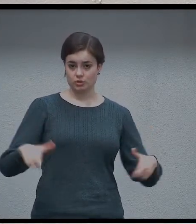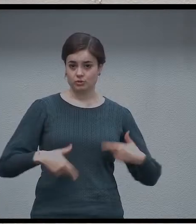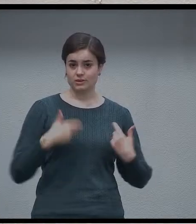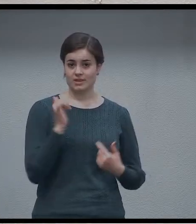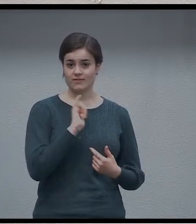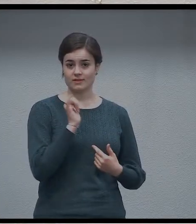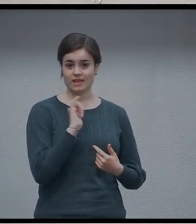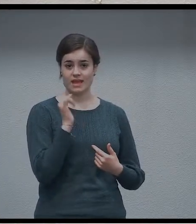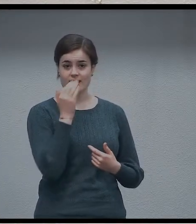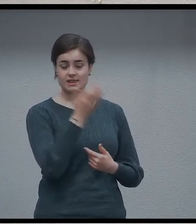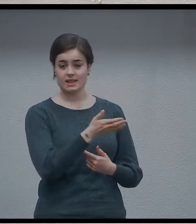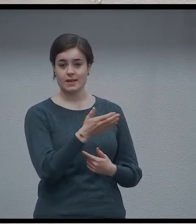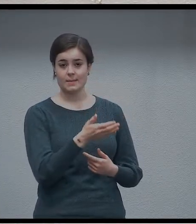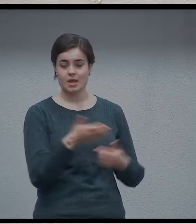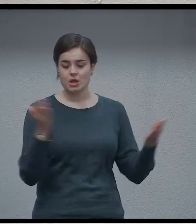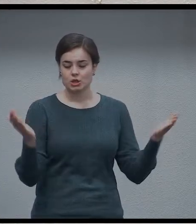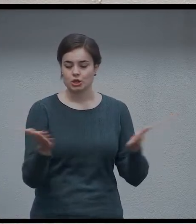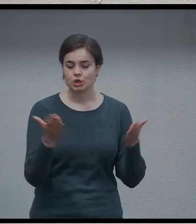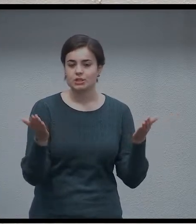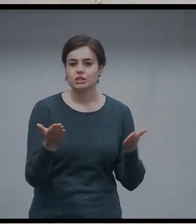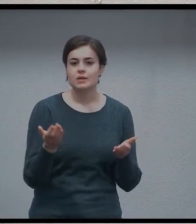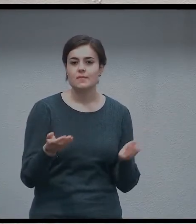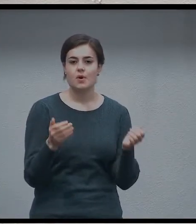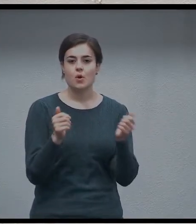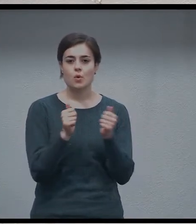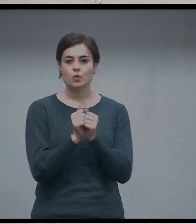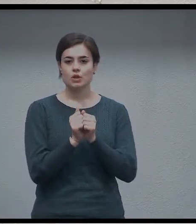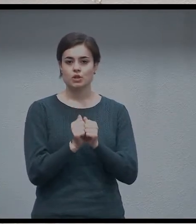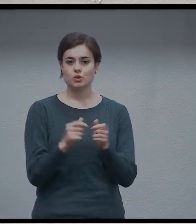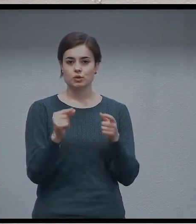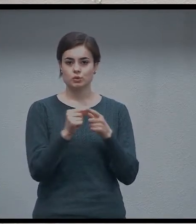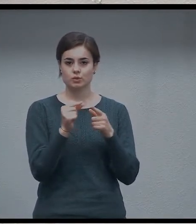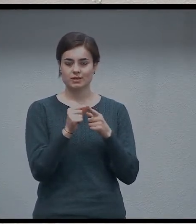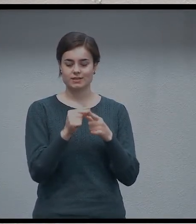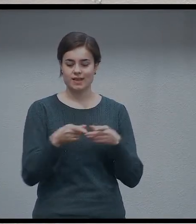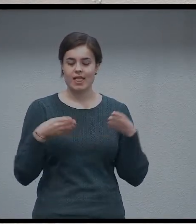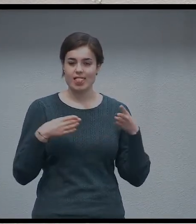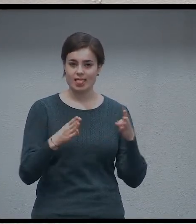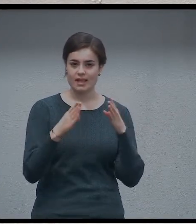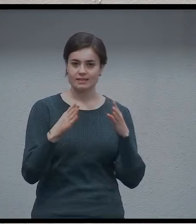us with those words. Let's go and live with the reality that we've